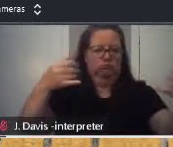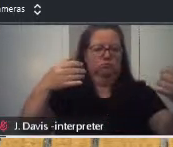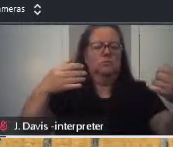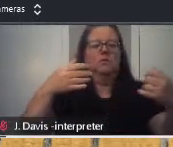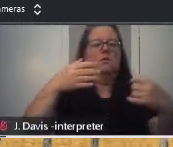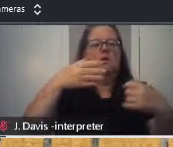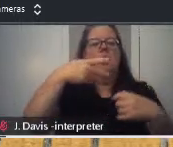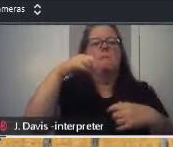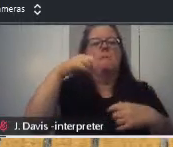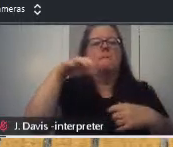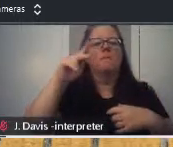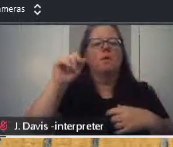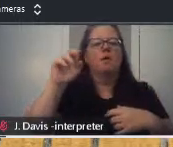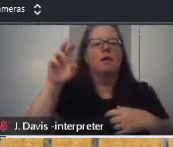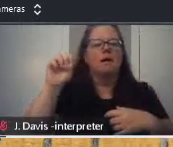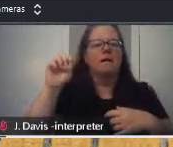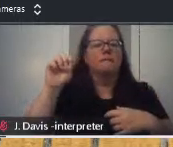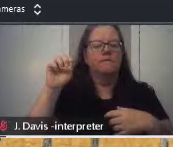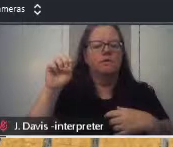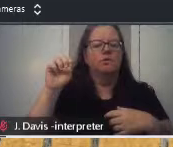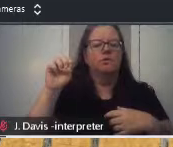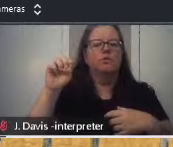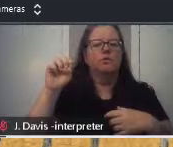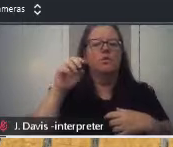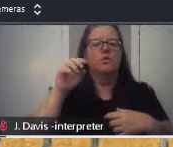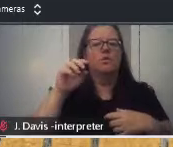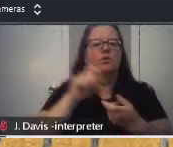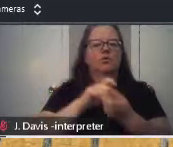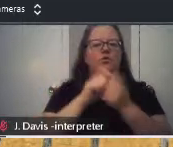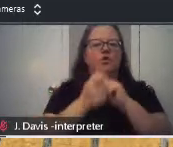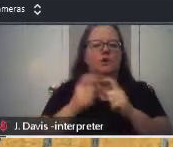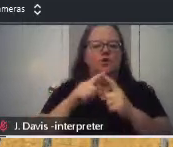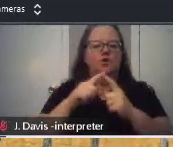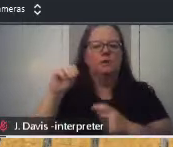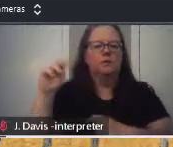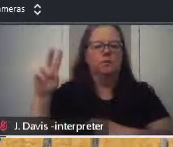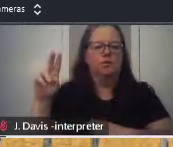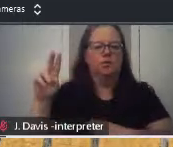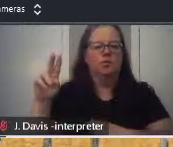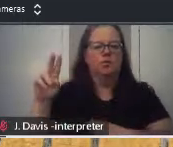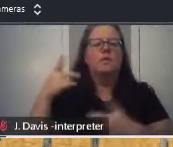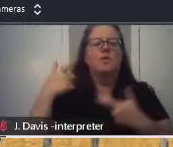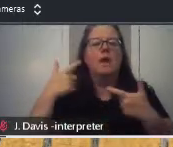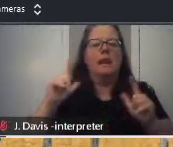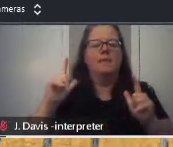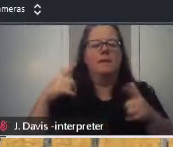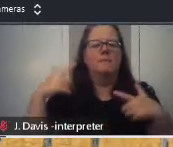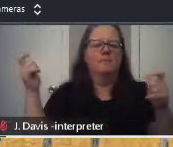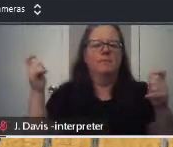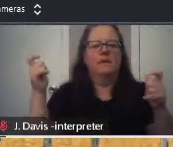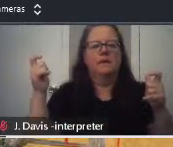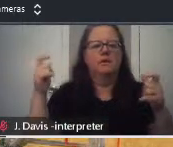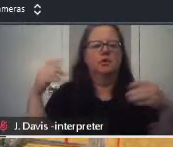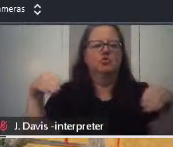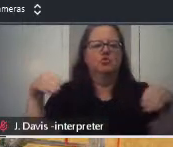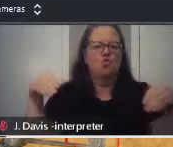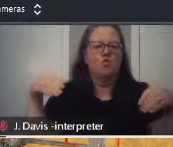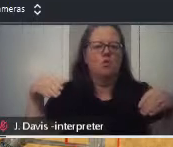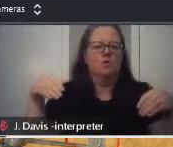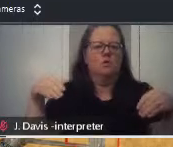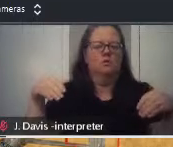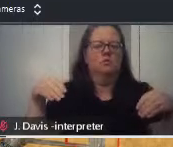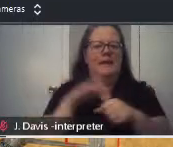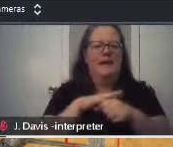those parcels along Park Avenue to be rezoned to MU. This would allow the large shopping center in the back to retain CMU